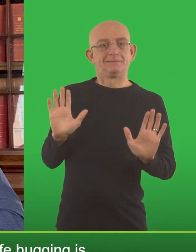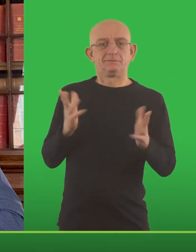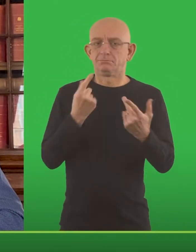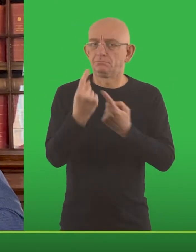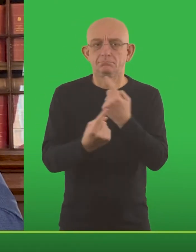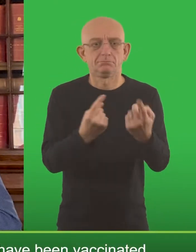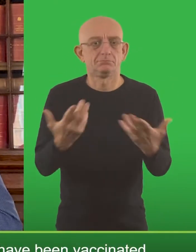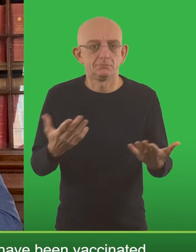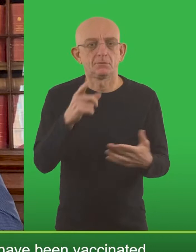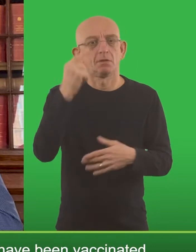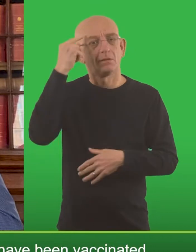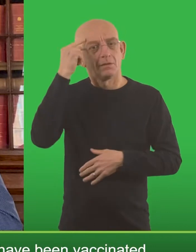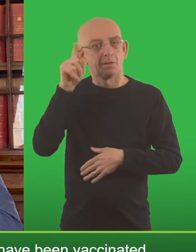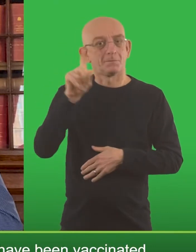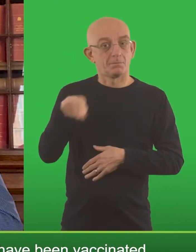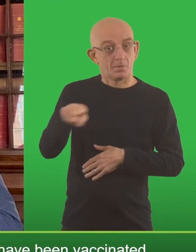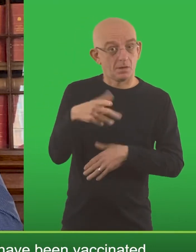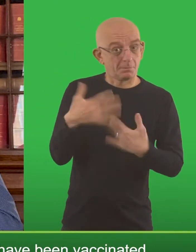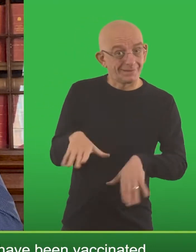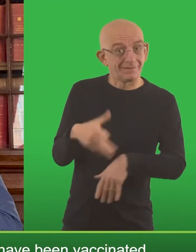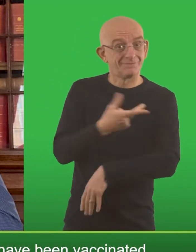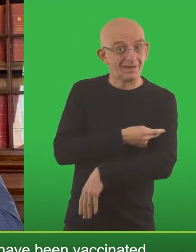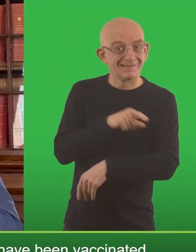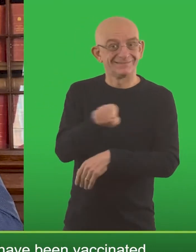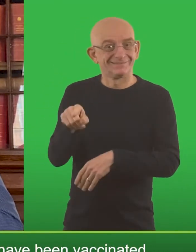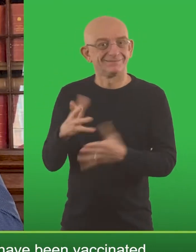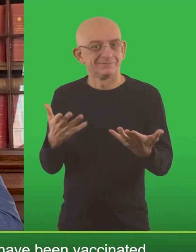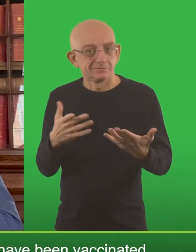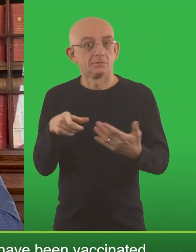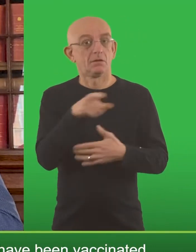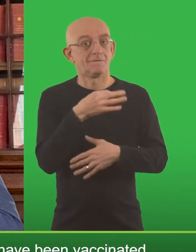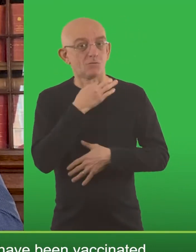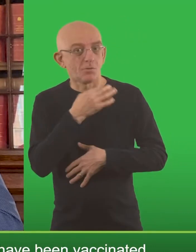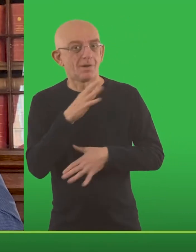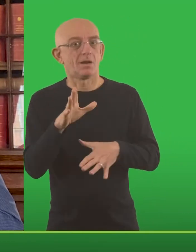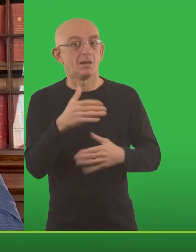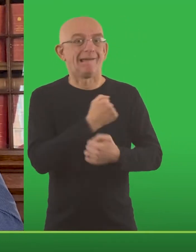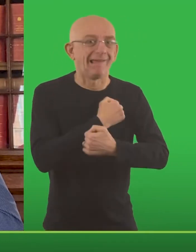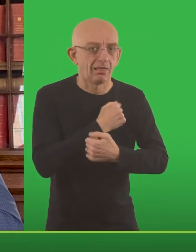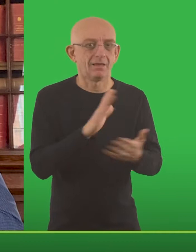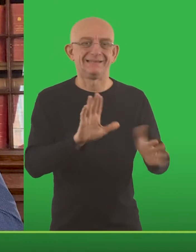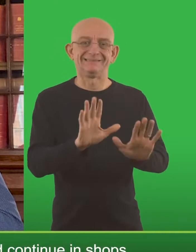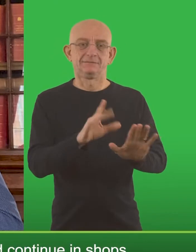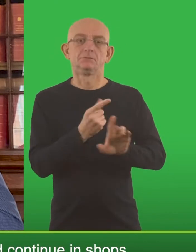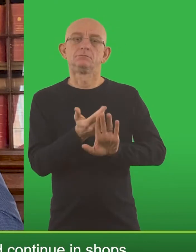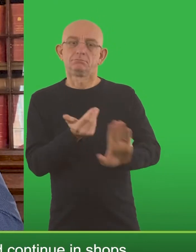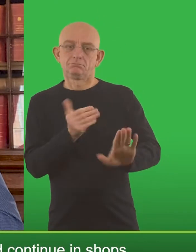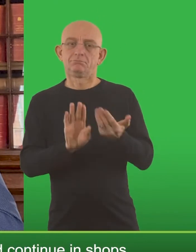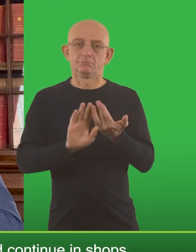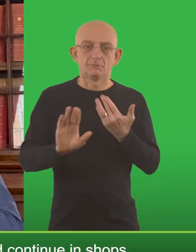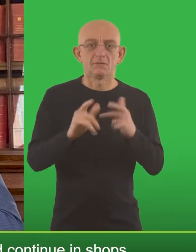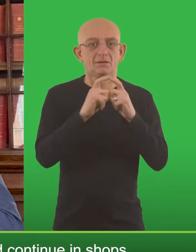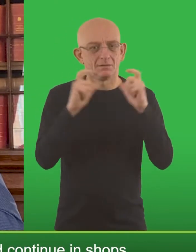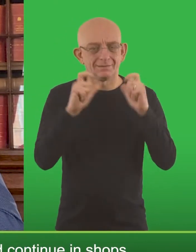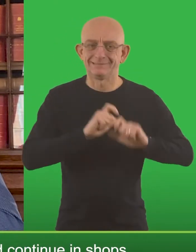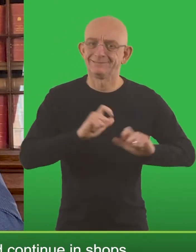hug or not. Consider perhaps whether or not people have been vaccinated and or whether or not they're vulnerable. Social distancing